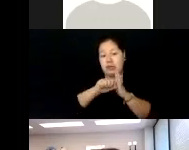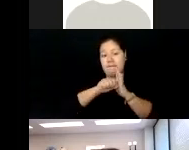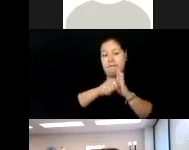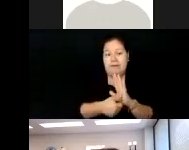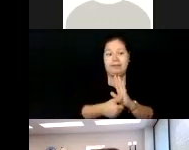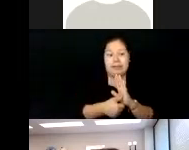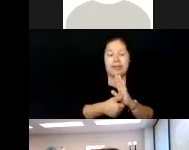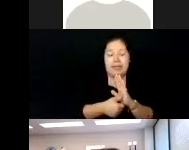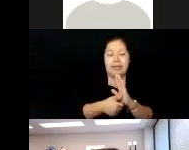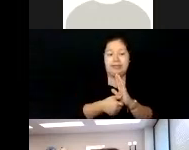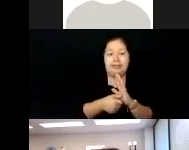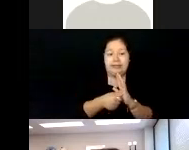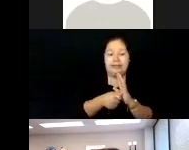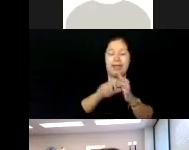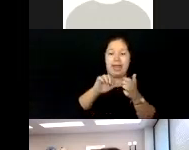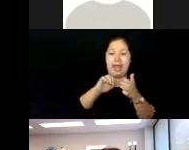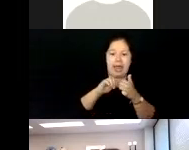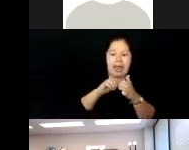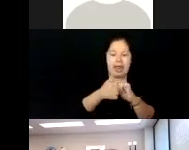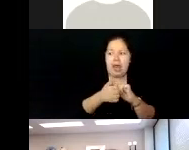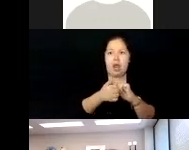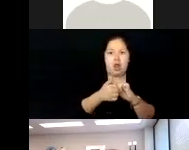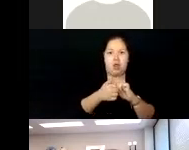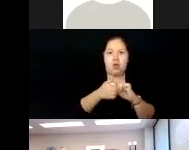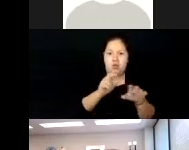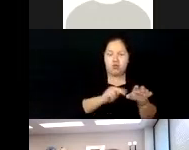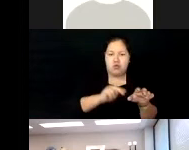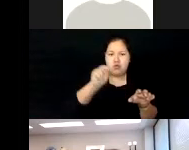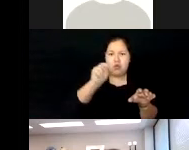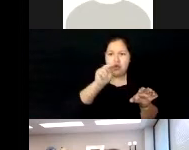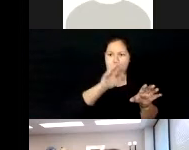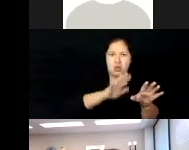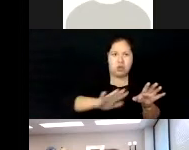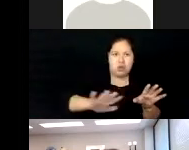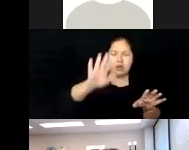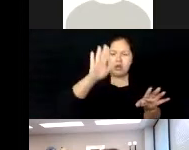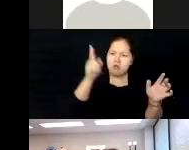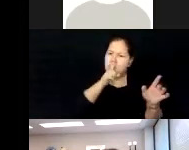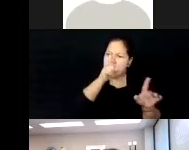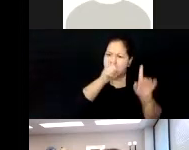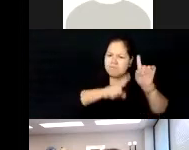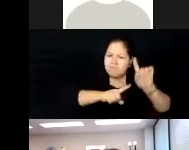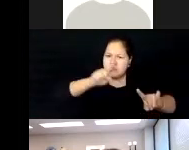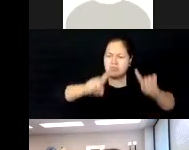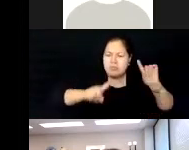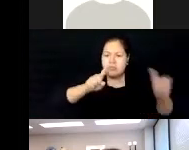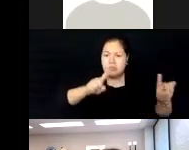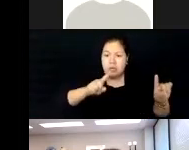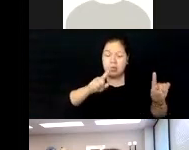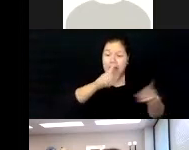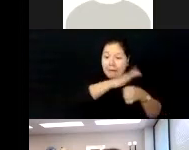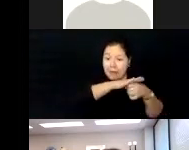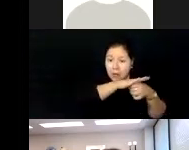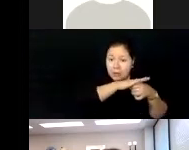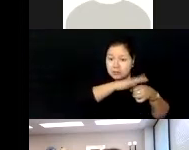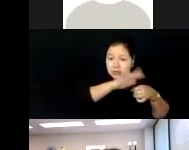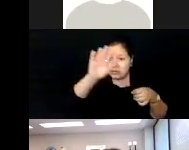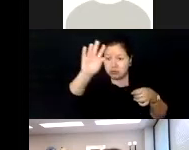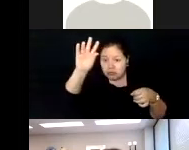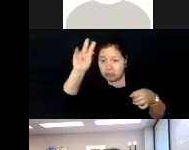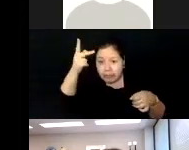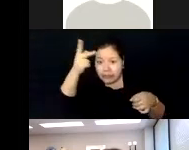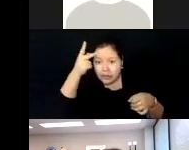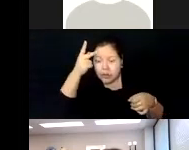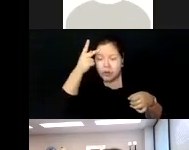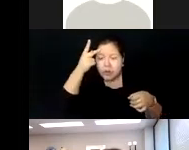the vast and complex geographical, political, and social landscapes that